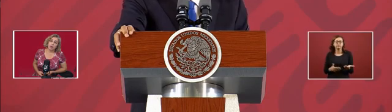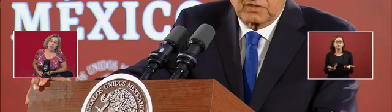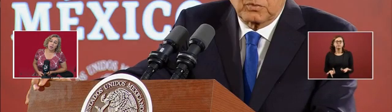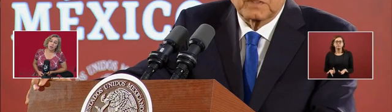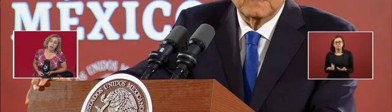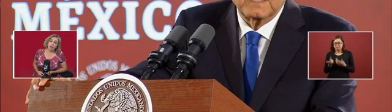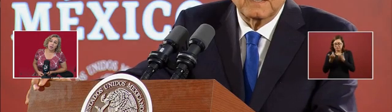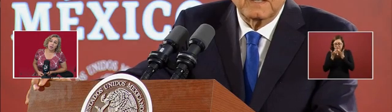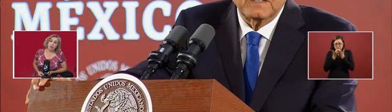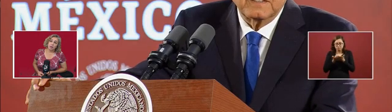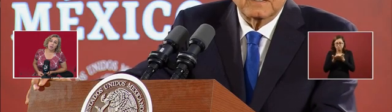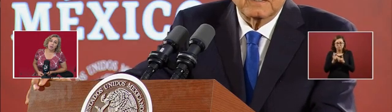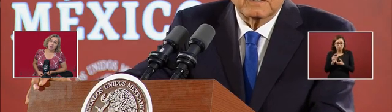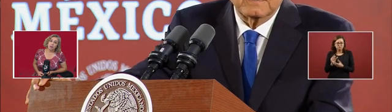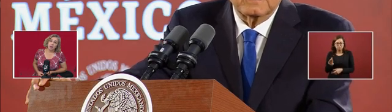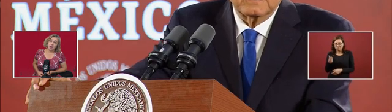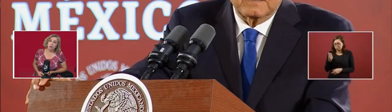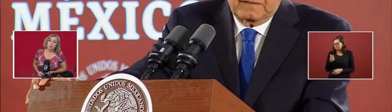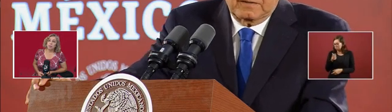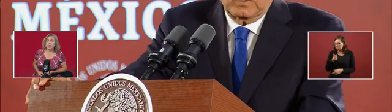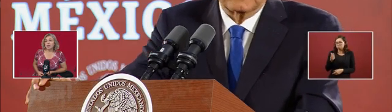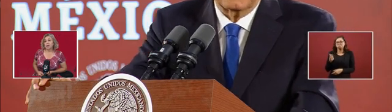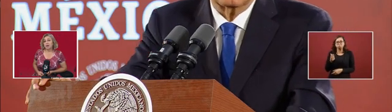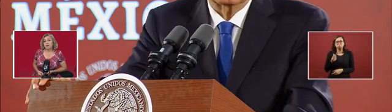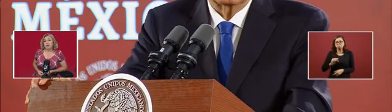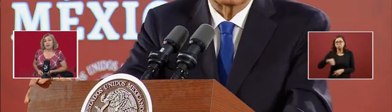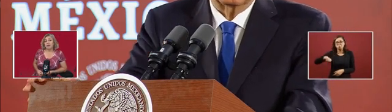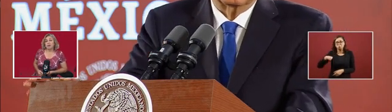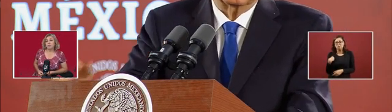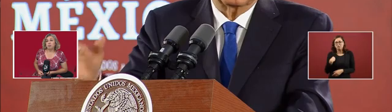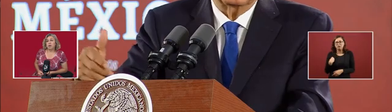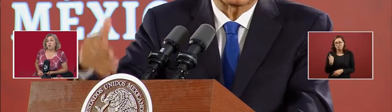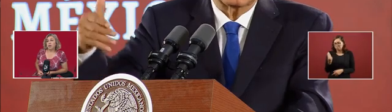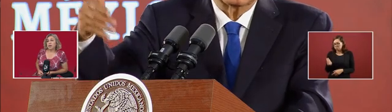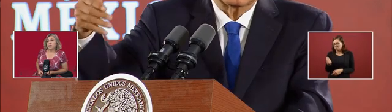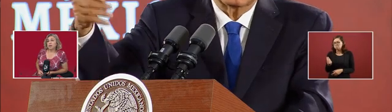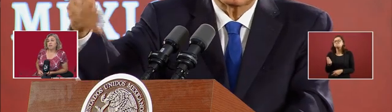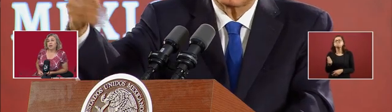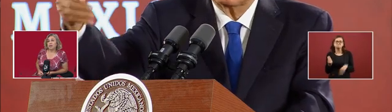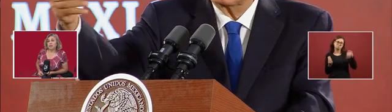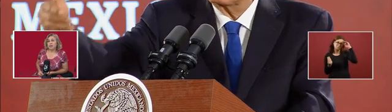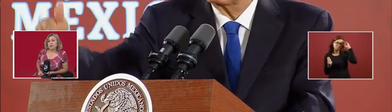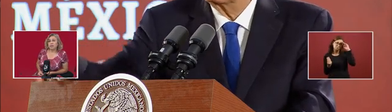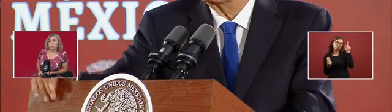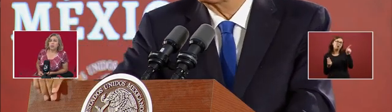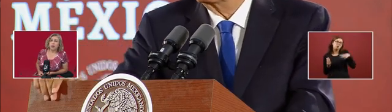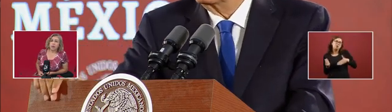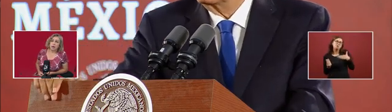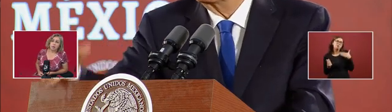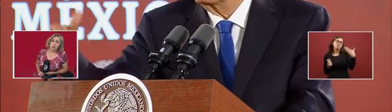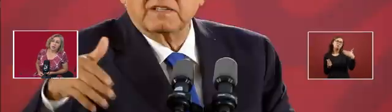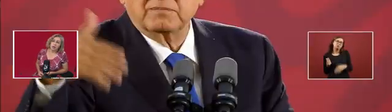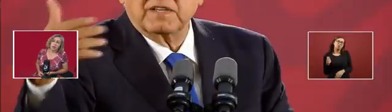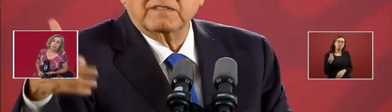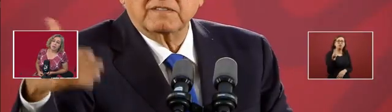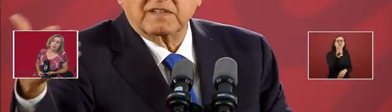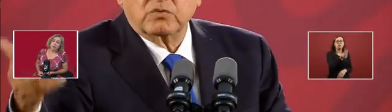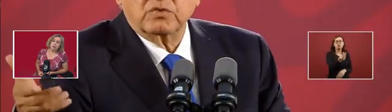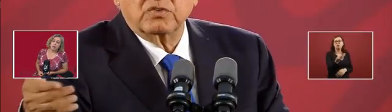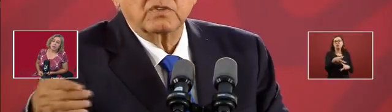them. los vigilan, los They're supervisan, they're supervising acuden a sus them, casas para and they go to their pedirles homes dinero, and they ask them for money, 300, 400, 300,